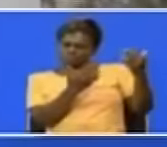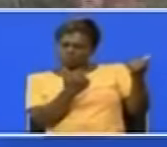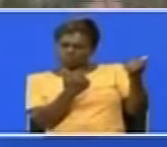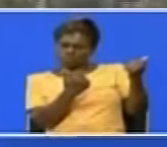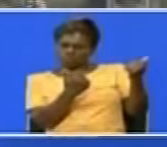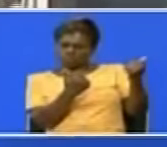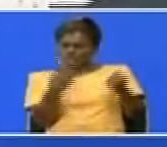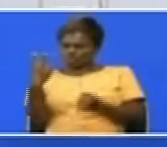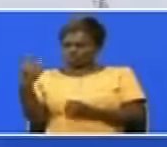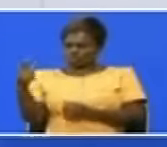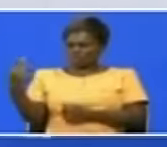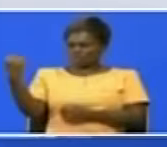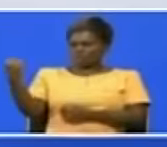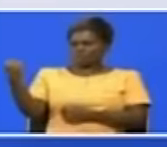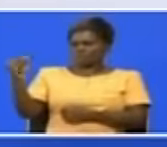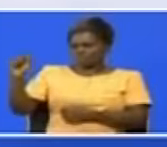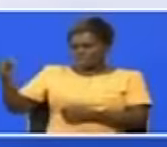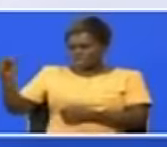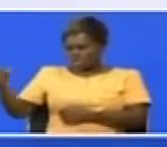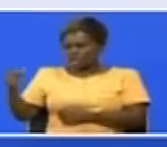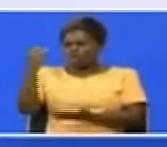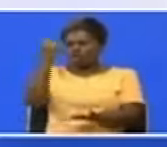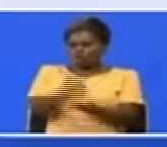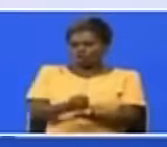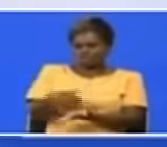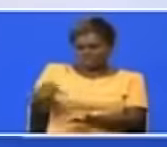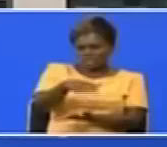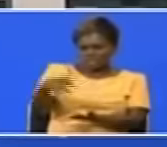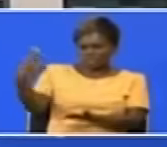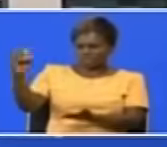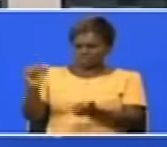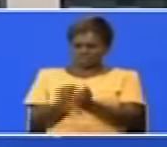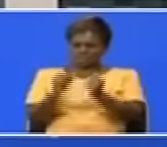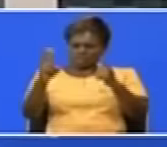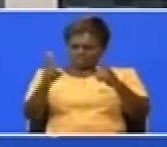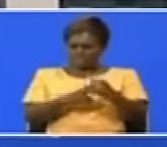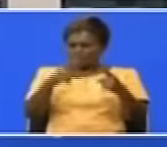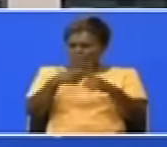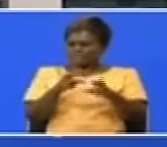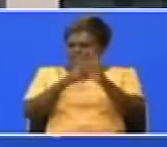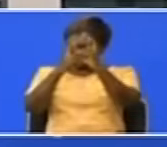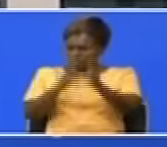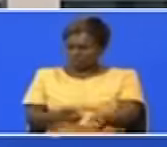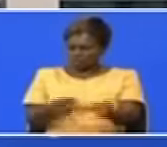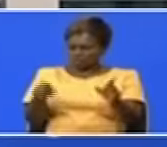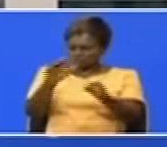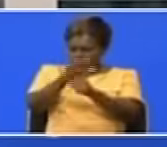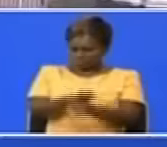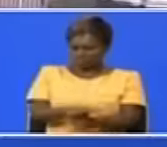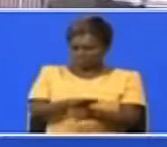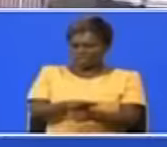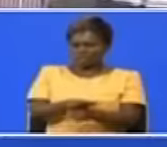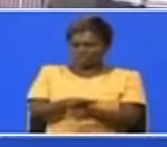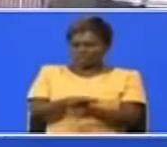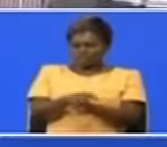undersupply of 2.5 million square feet of office space by 2017, but also reports a marginal decline in